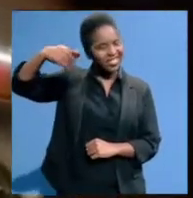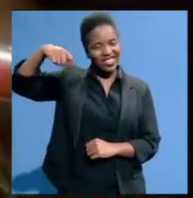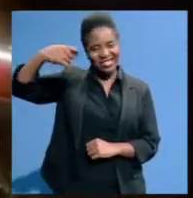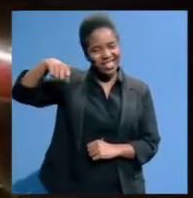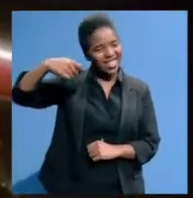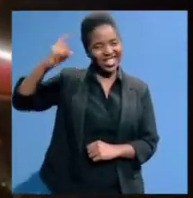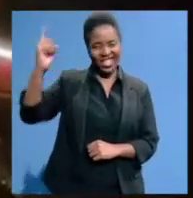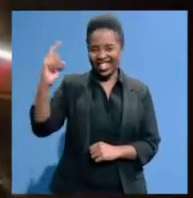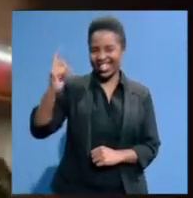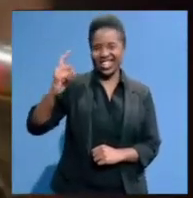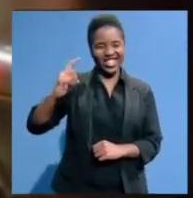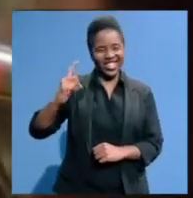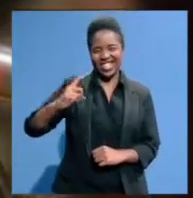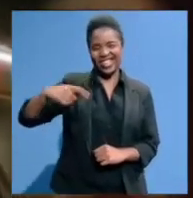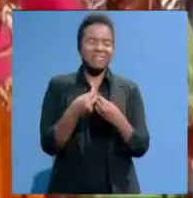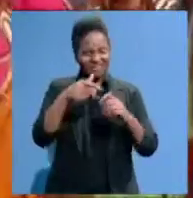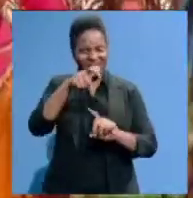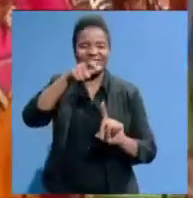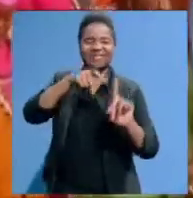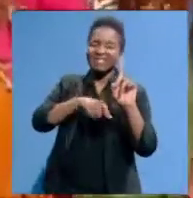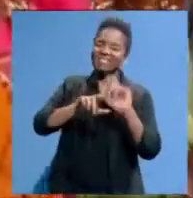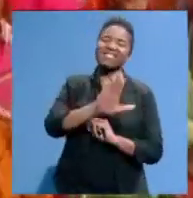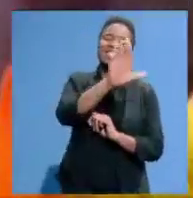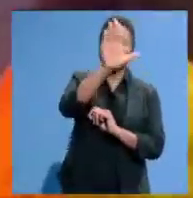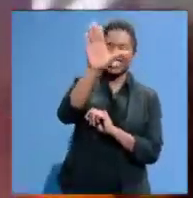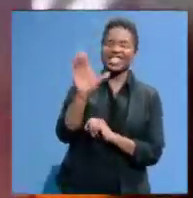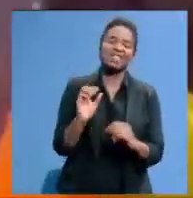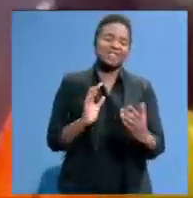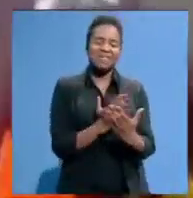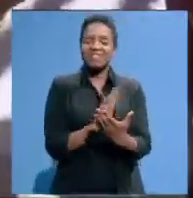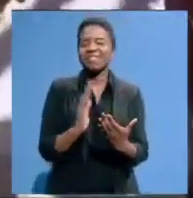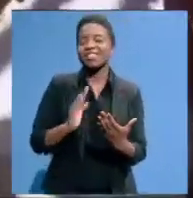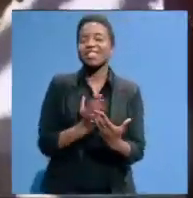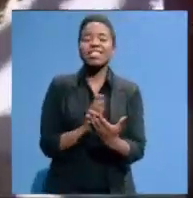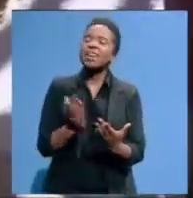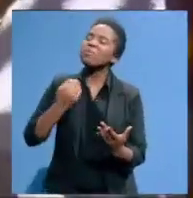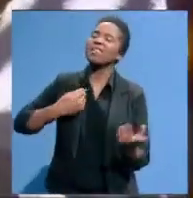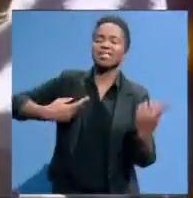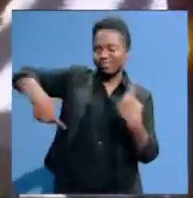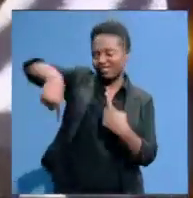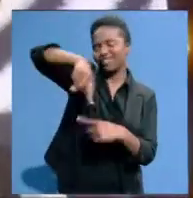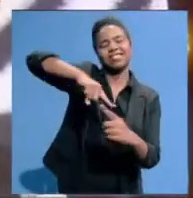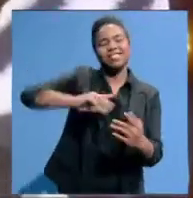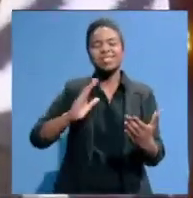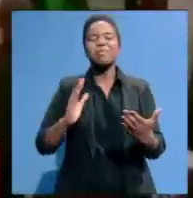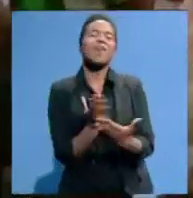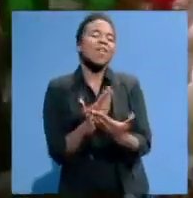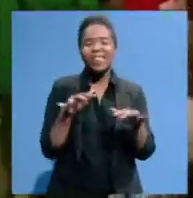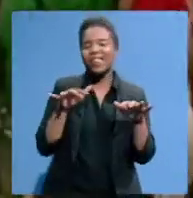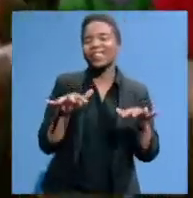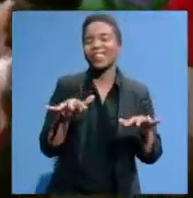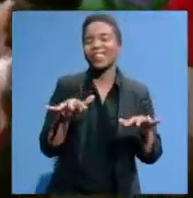you come there. We'll beat the drums when you come there. We'll ring the bells when you